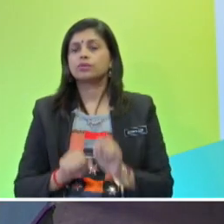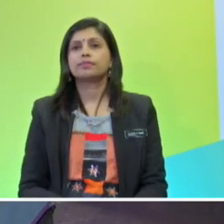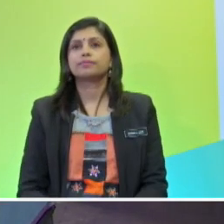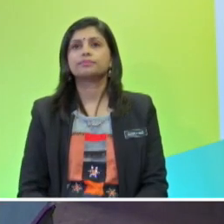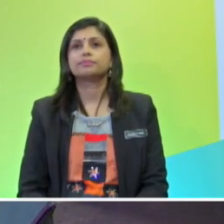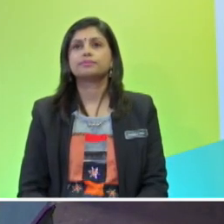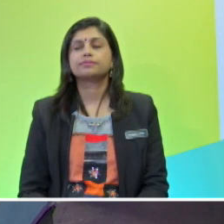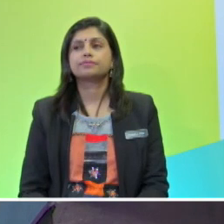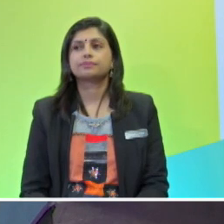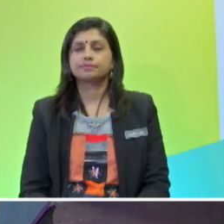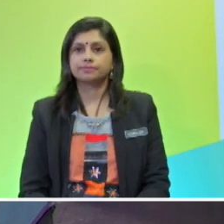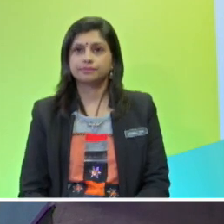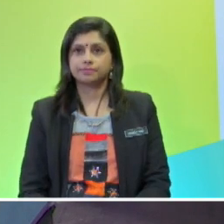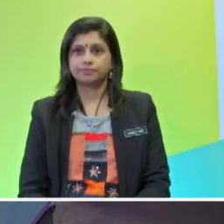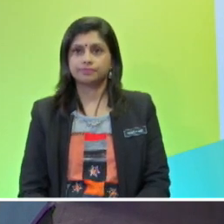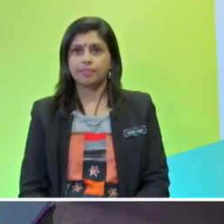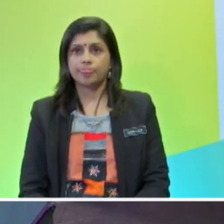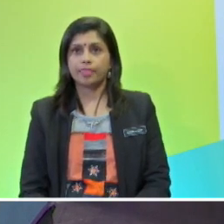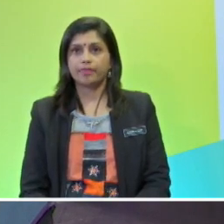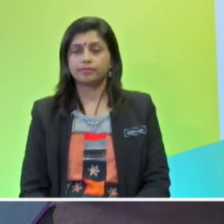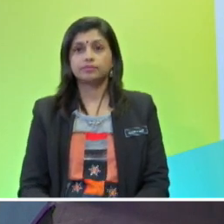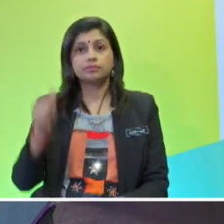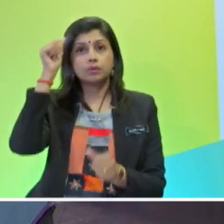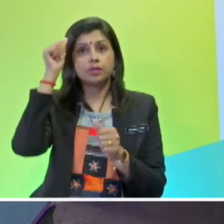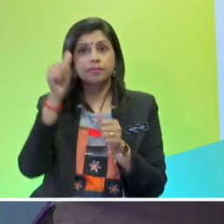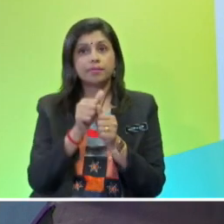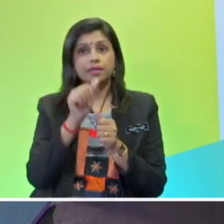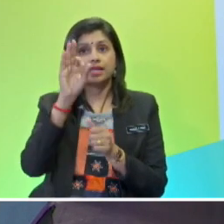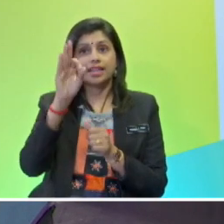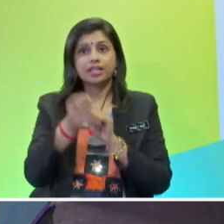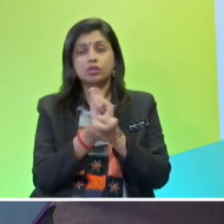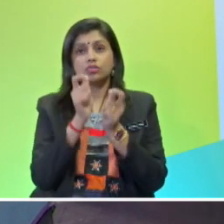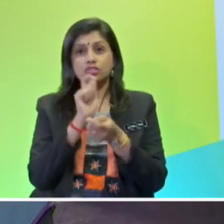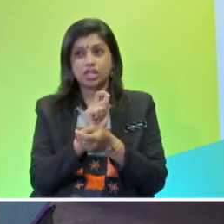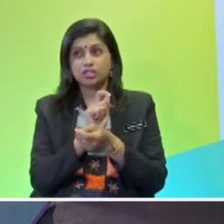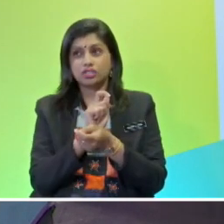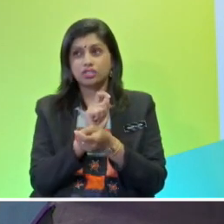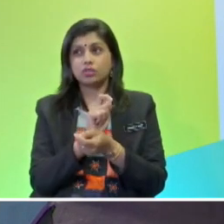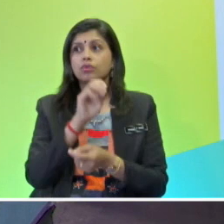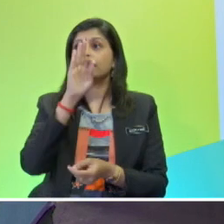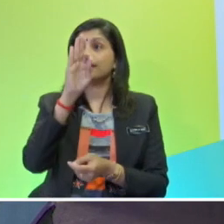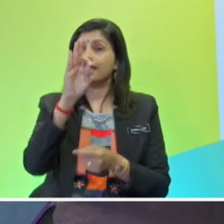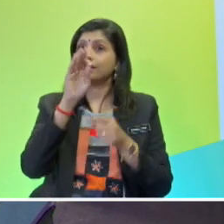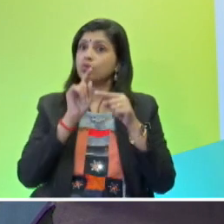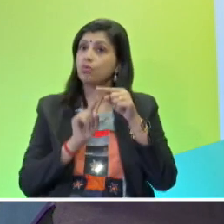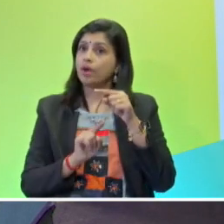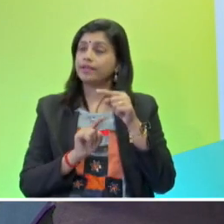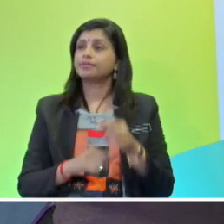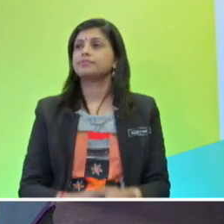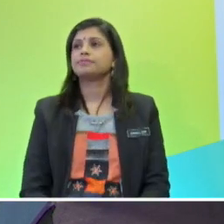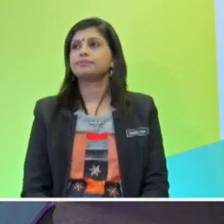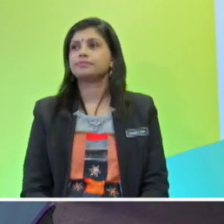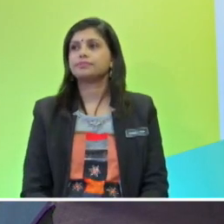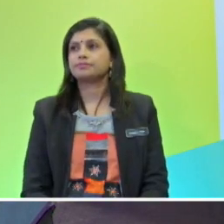case, 9, I'll have to first make it Here we into... have the mixed number. Correct. So I So put- convert that into improper